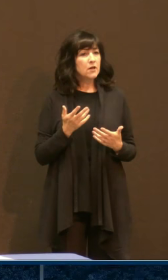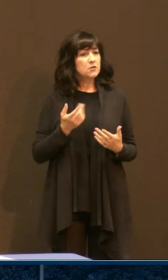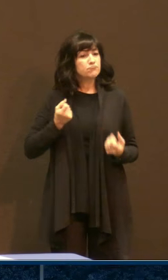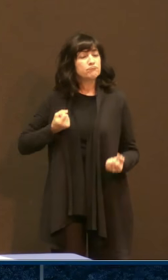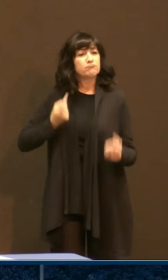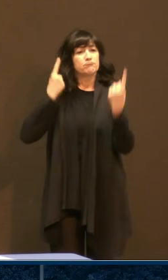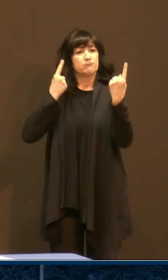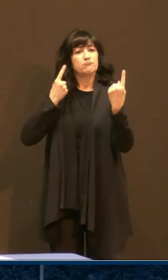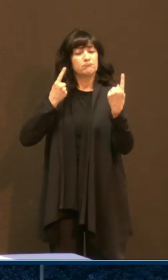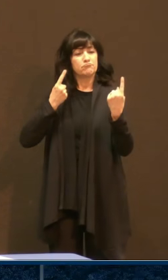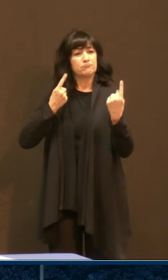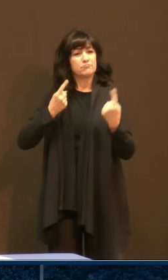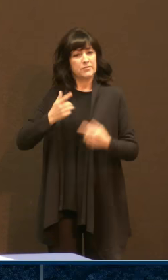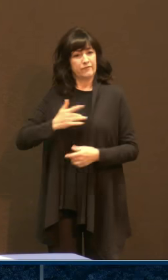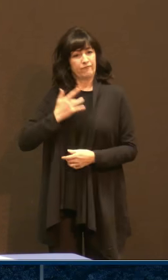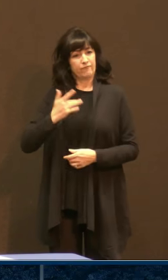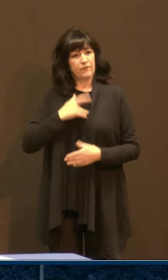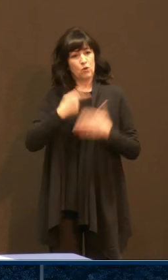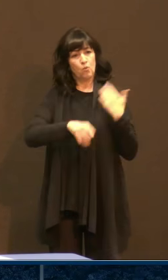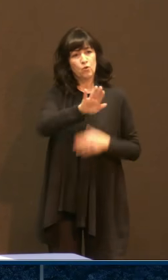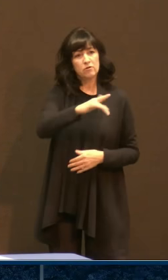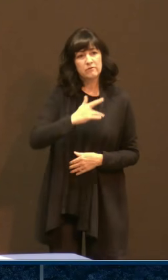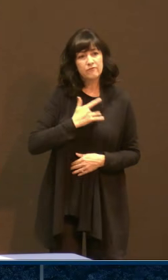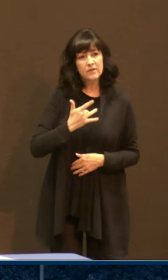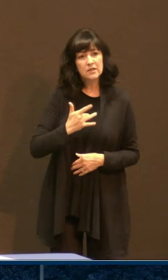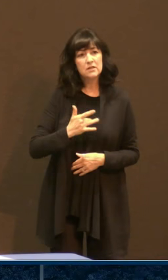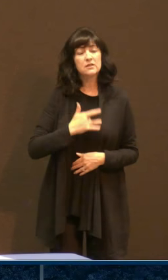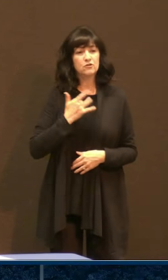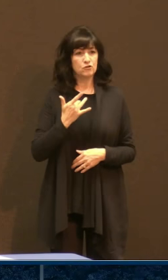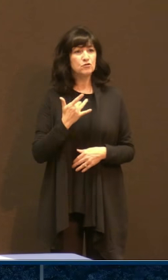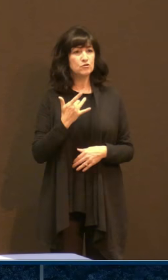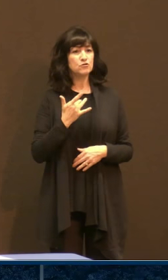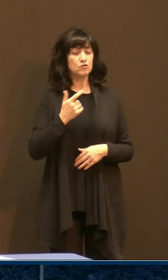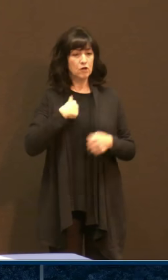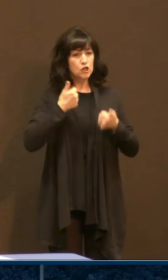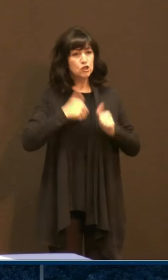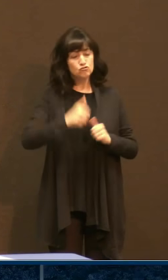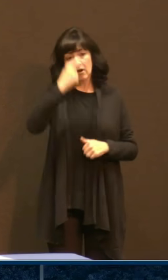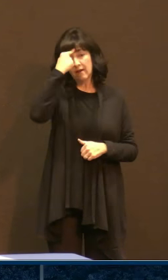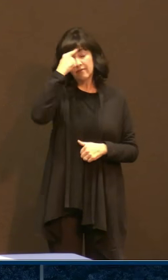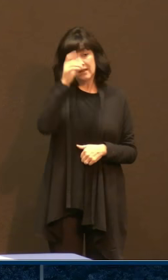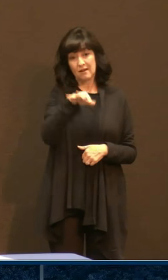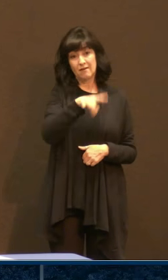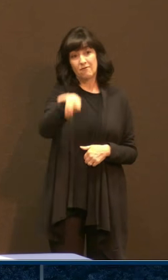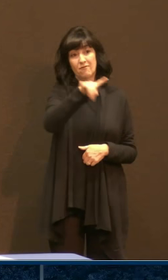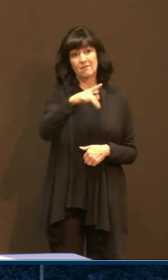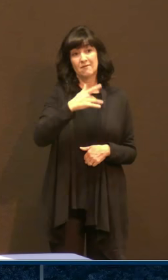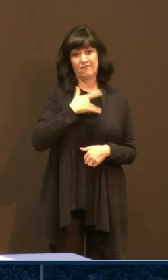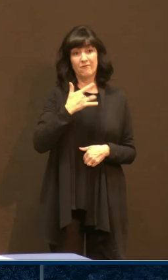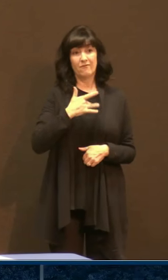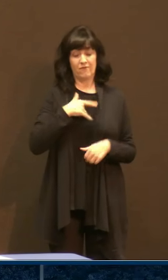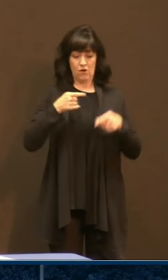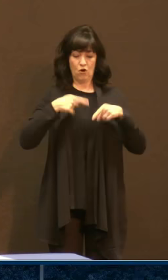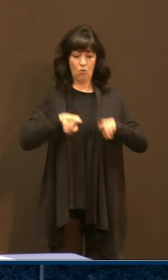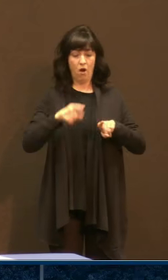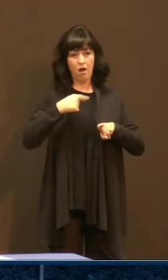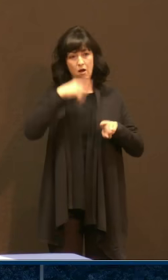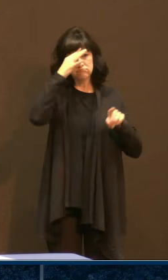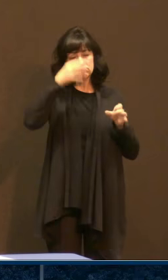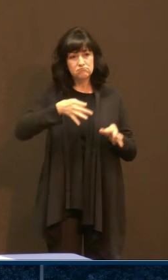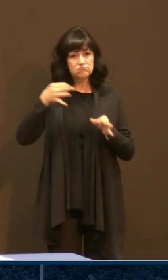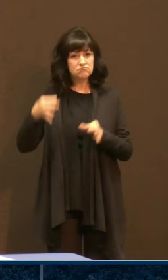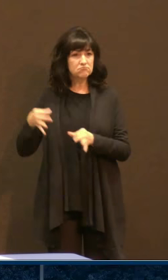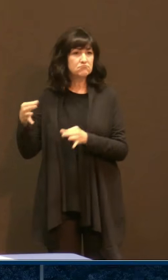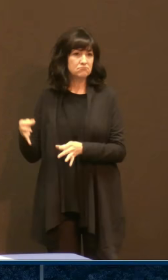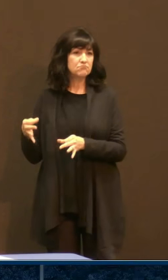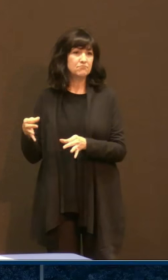to the extent that you possibly can to our efforts to respond to this pandemic and terrible situation.